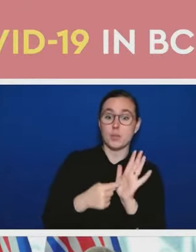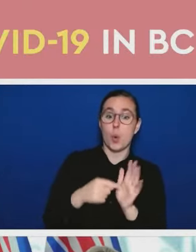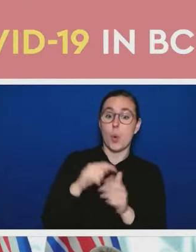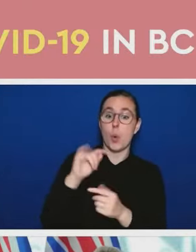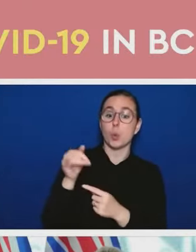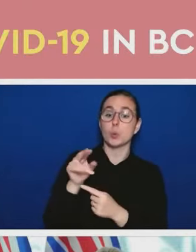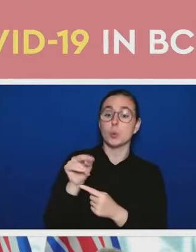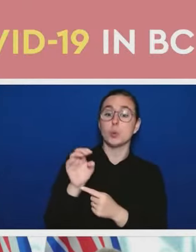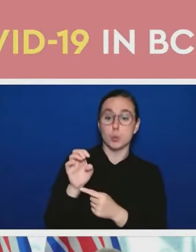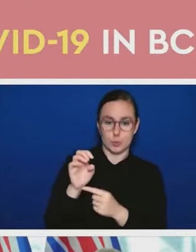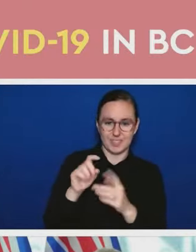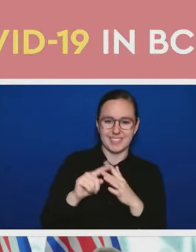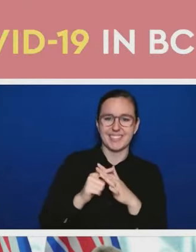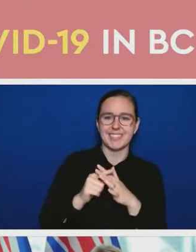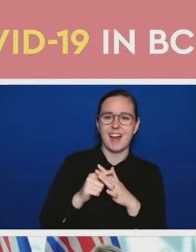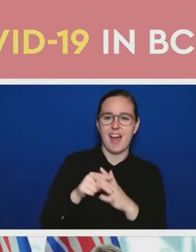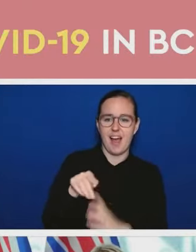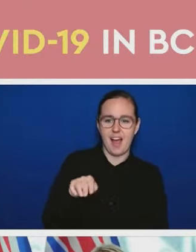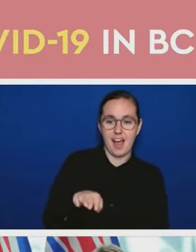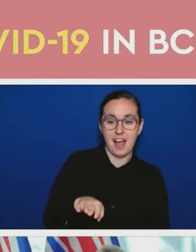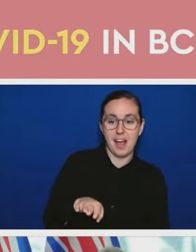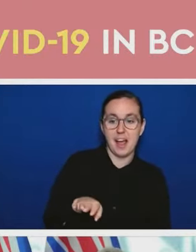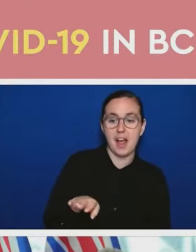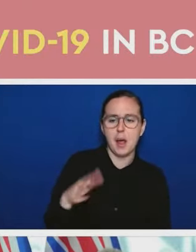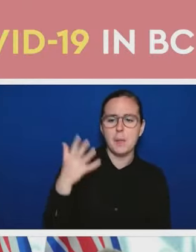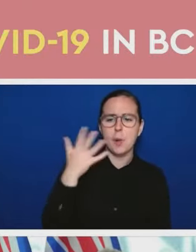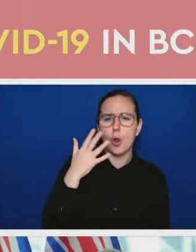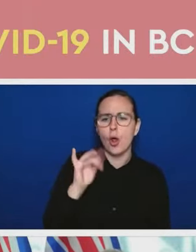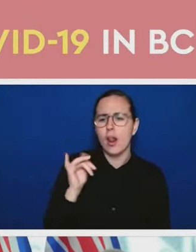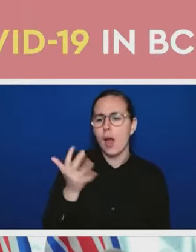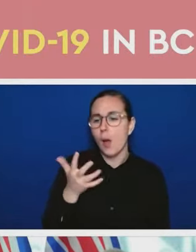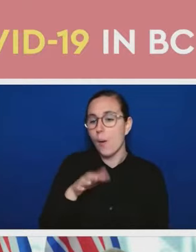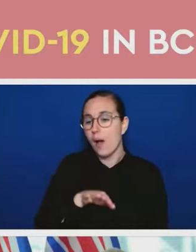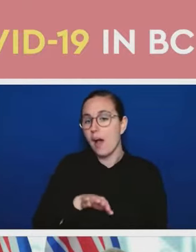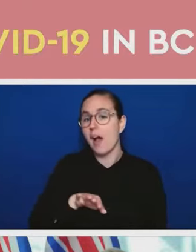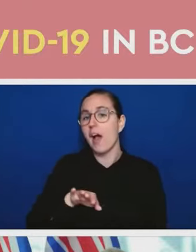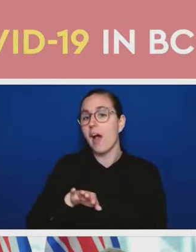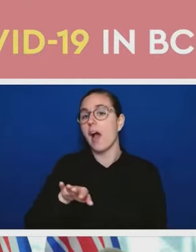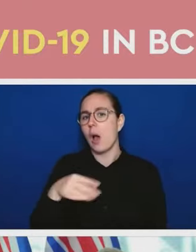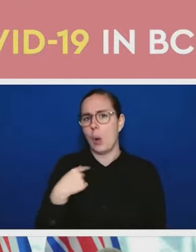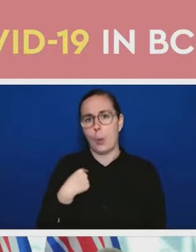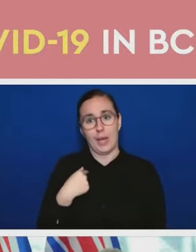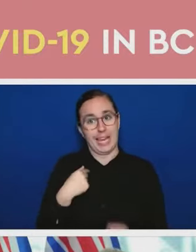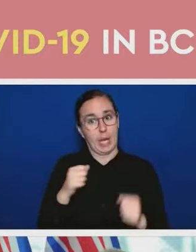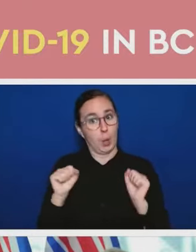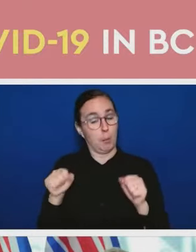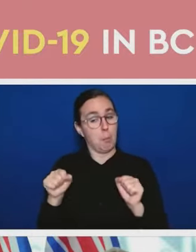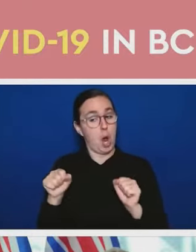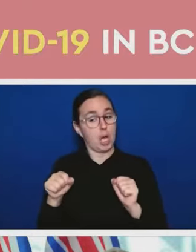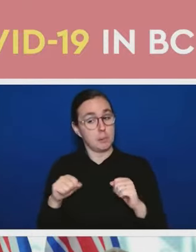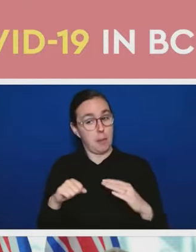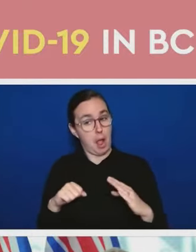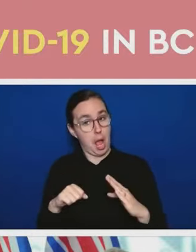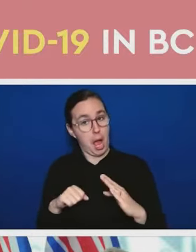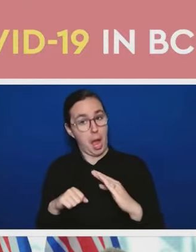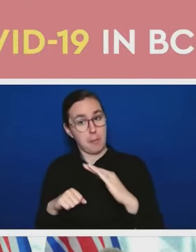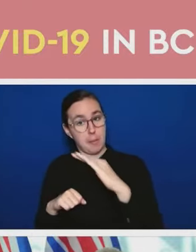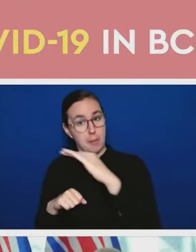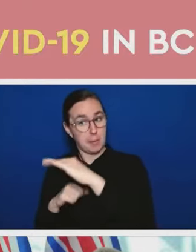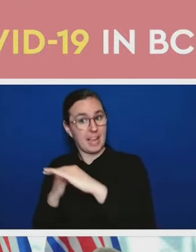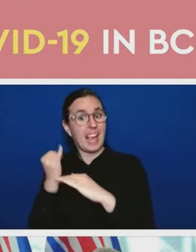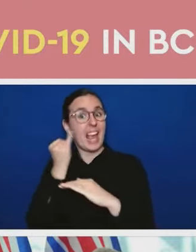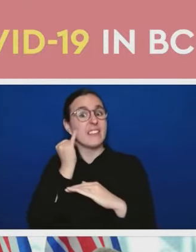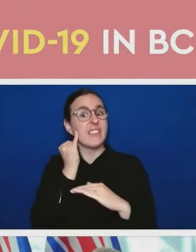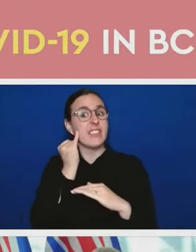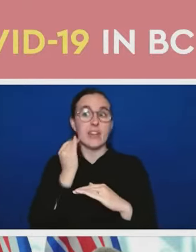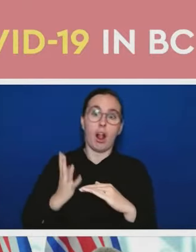along with the colored lines on the end, and there was a concern that we could go whether we had a higher risk